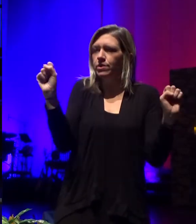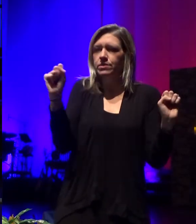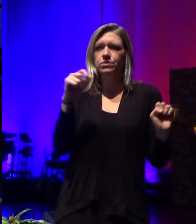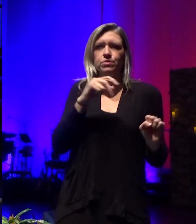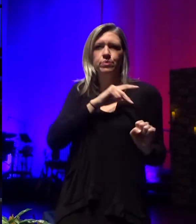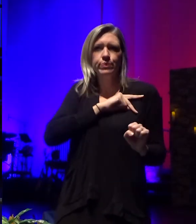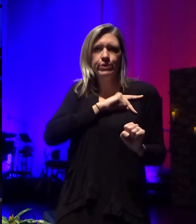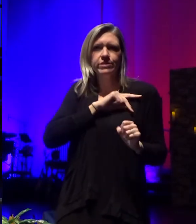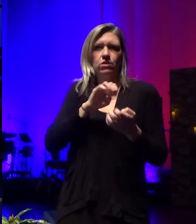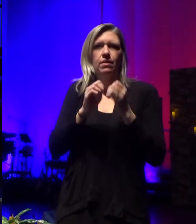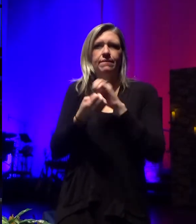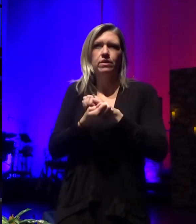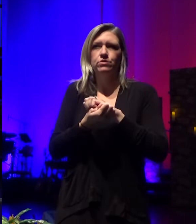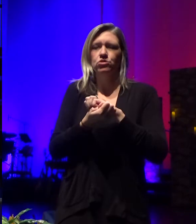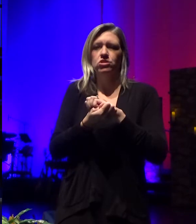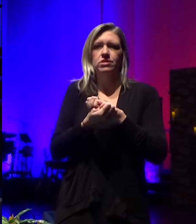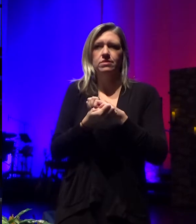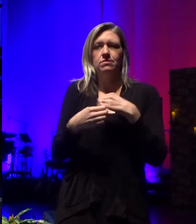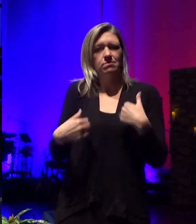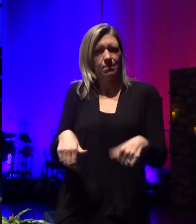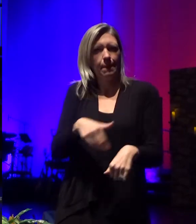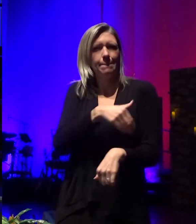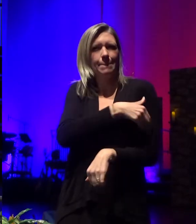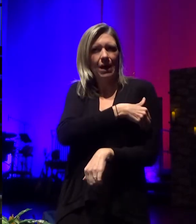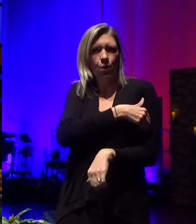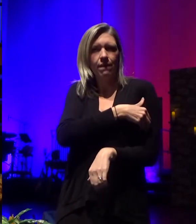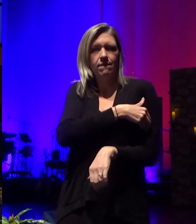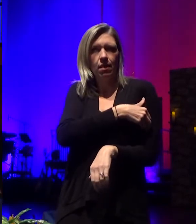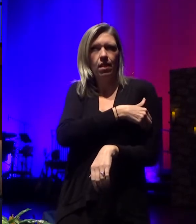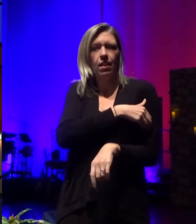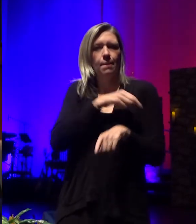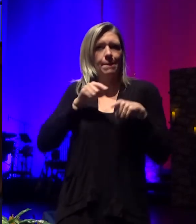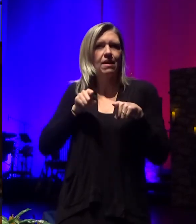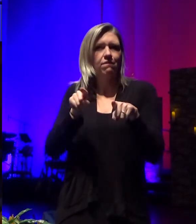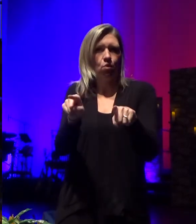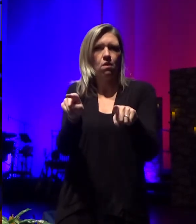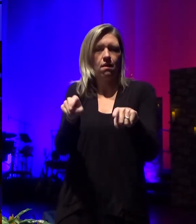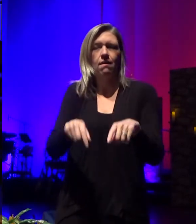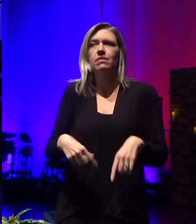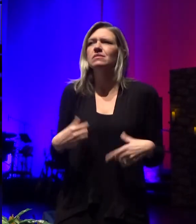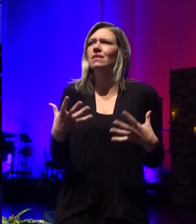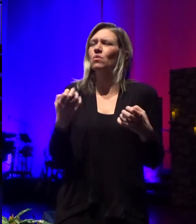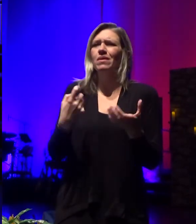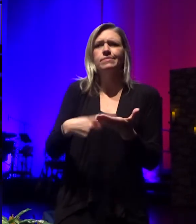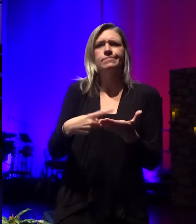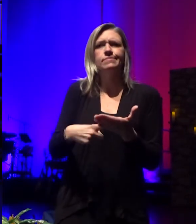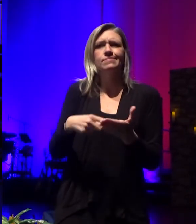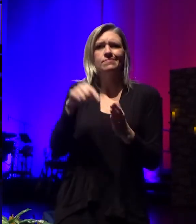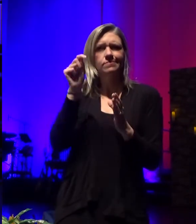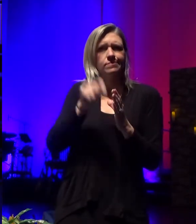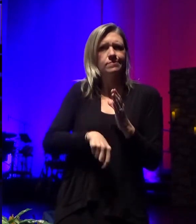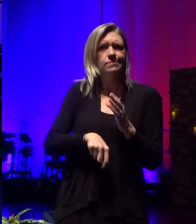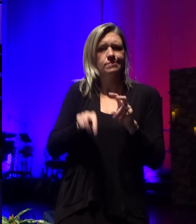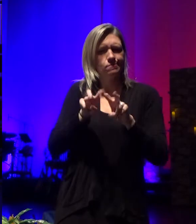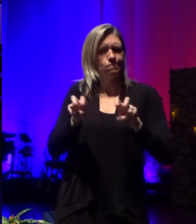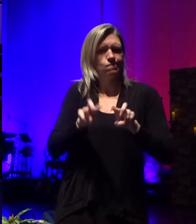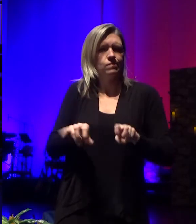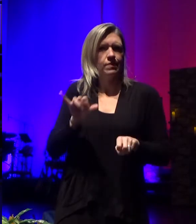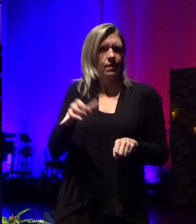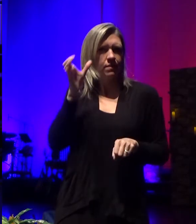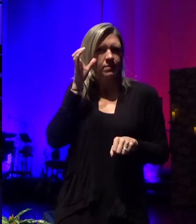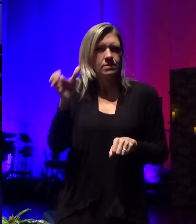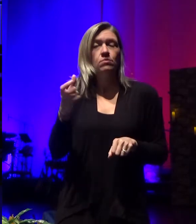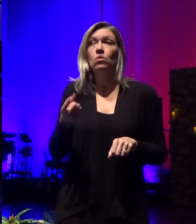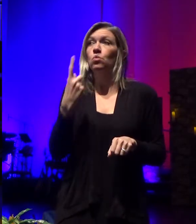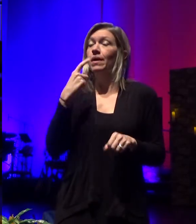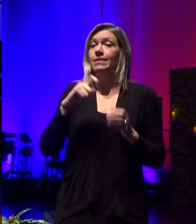evolution that is. Powerful metaphor. And I want to delve into that. And one of the key ideas that